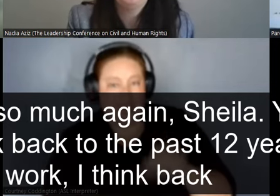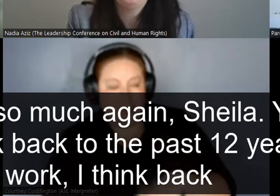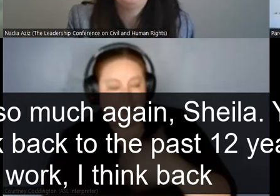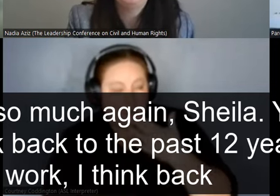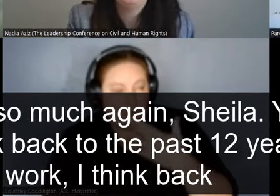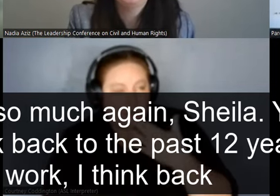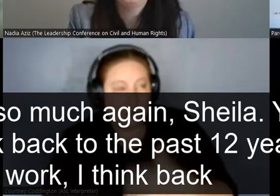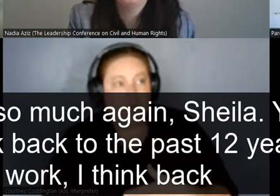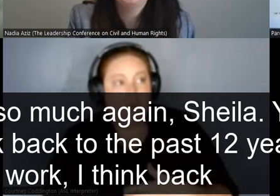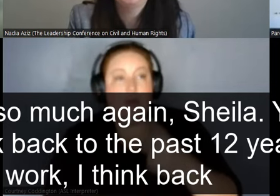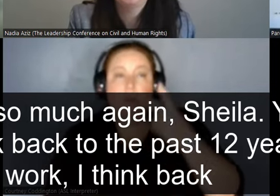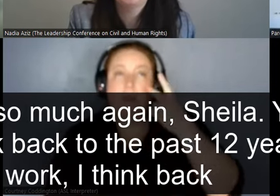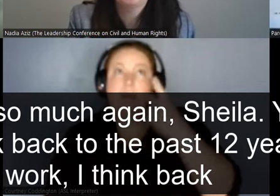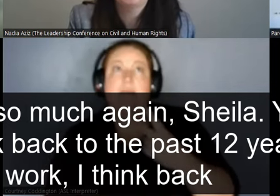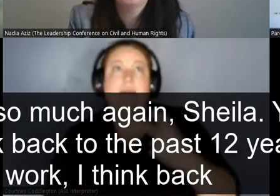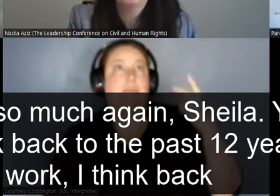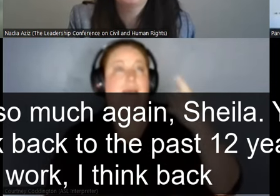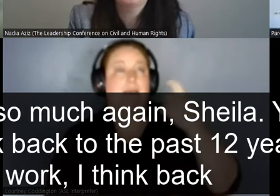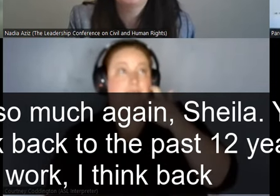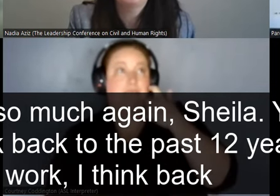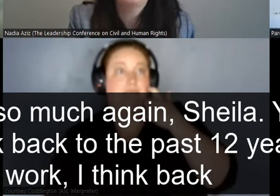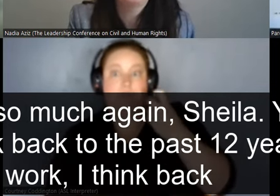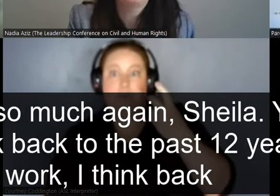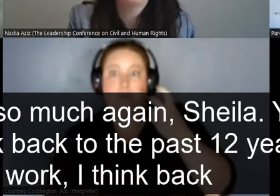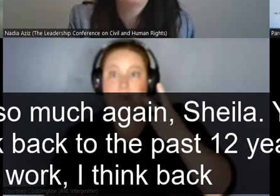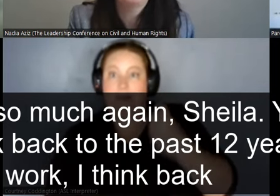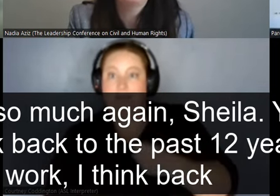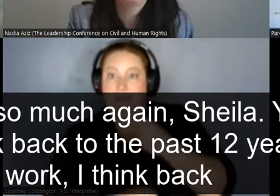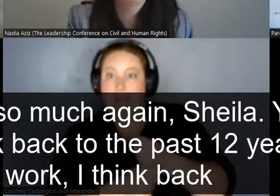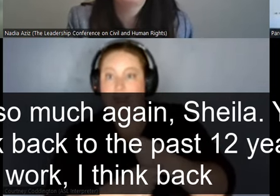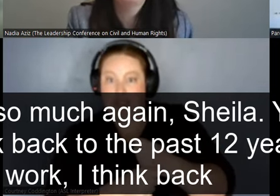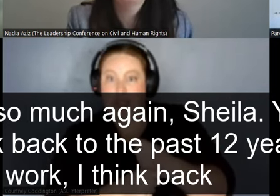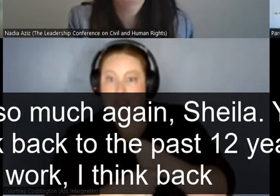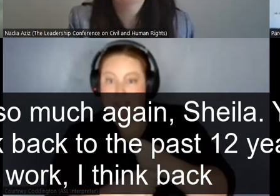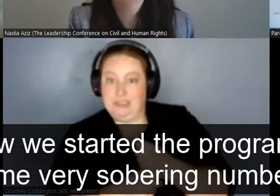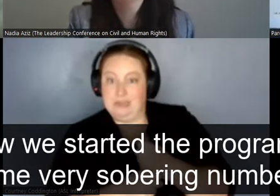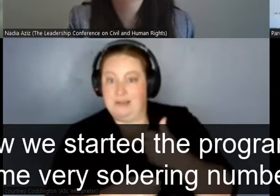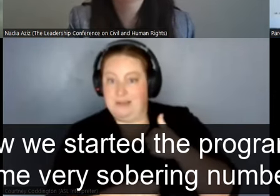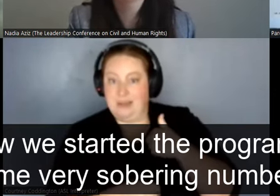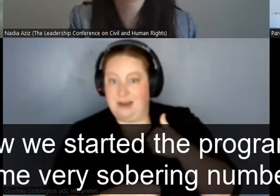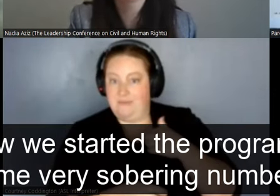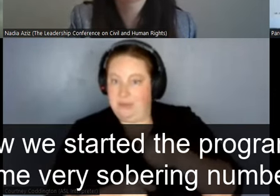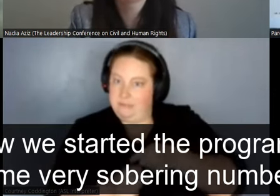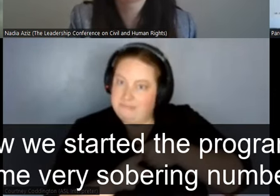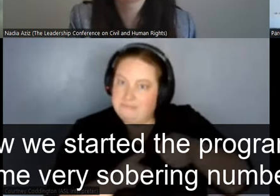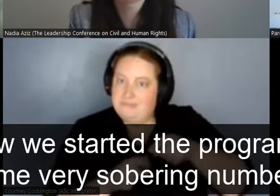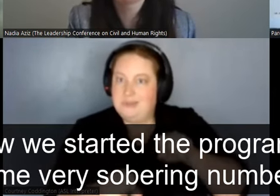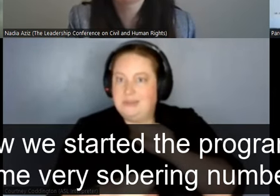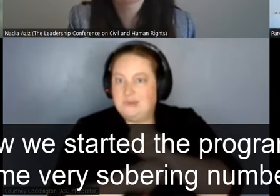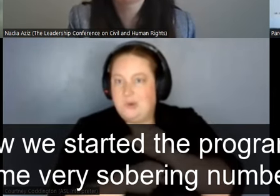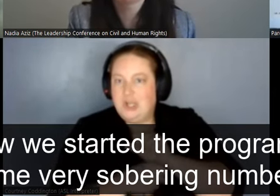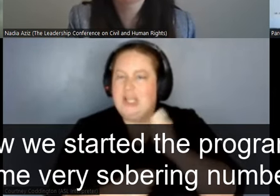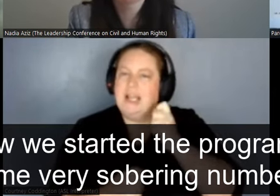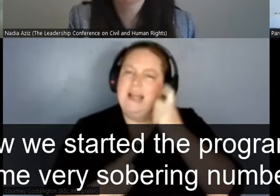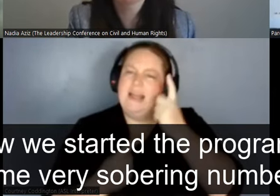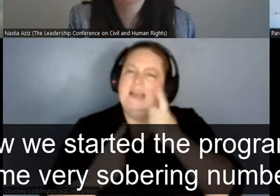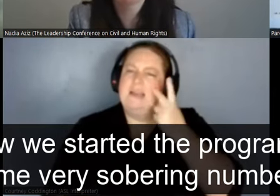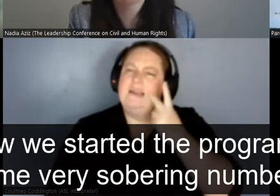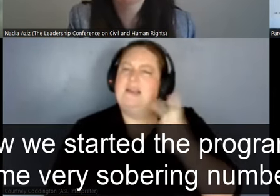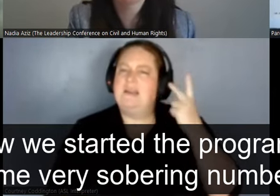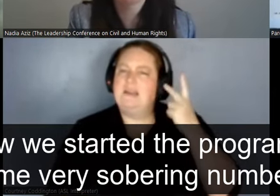when I think back to the past 12 years that I've been in this work, I think back about, and we started the